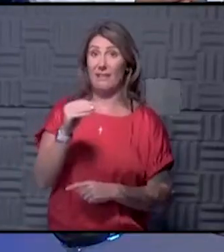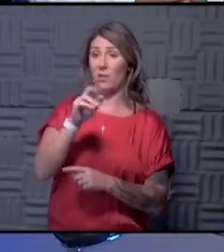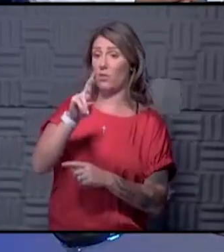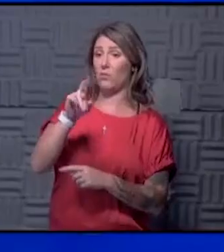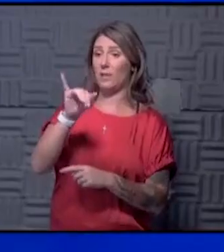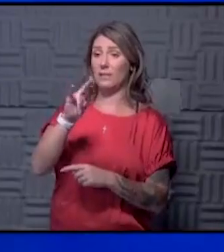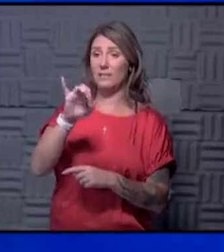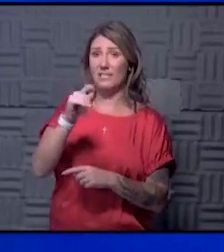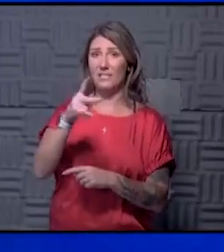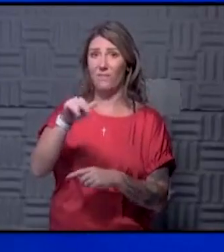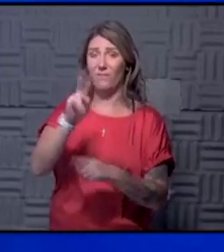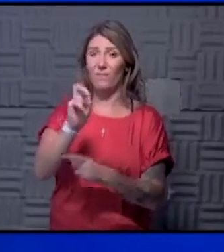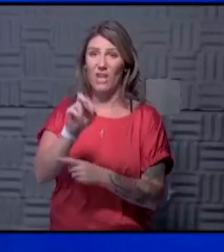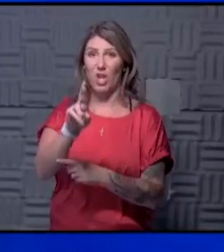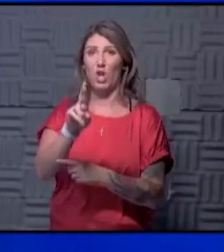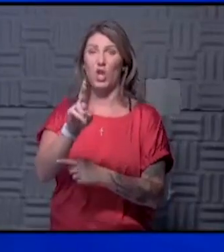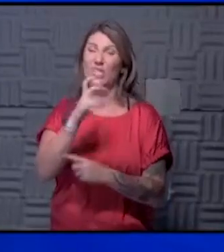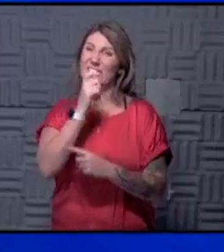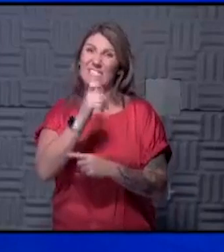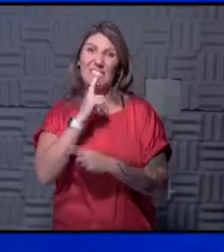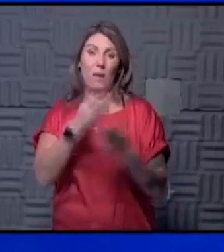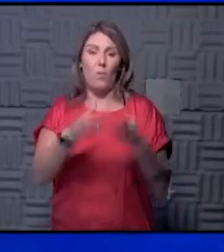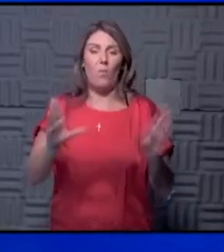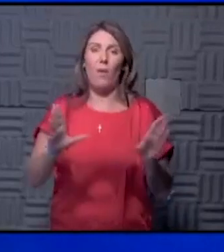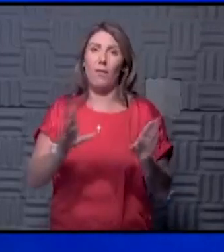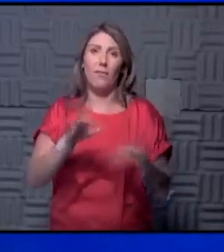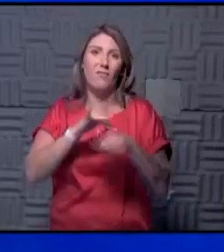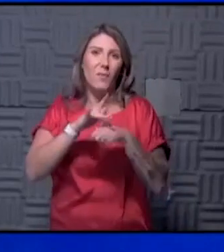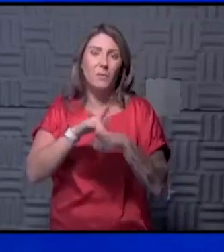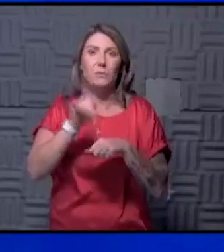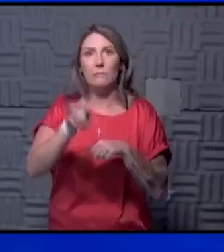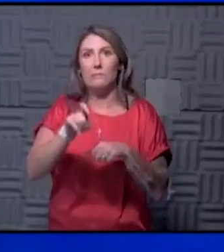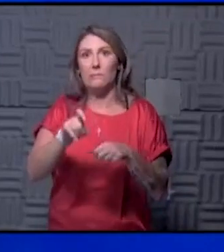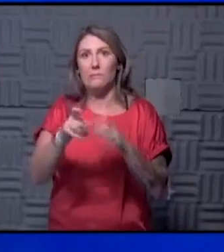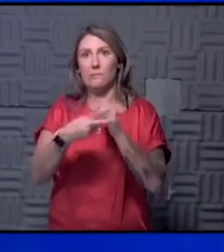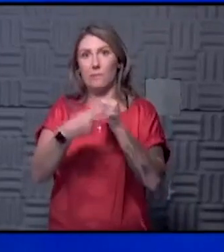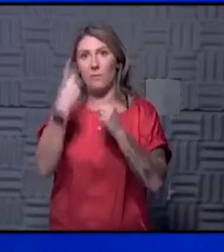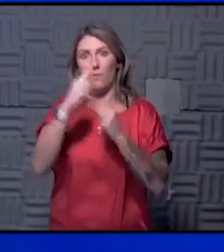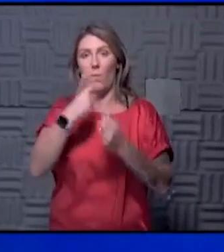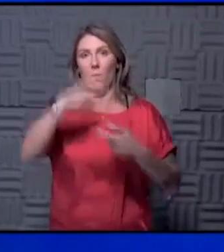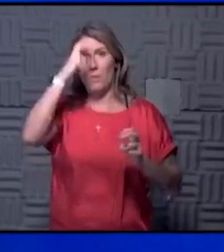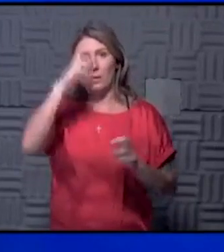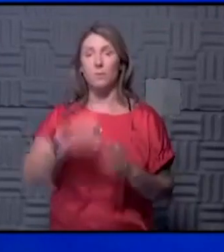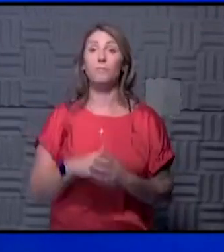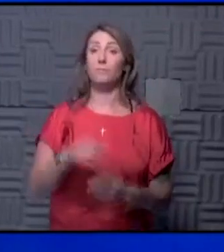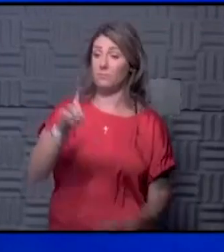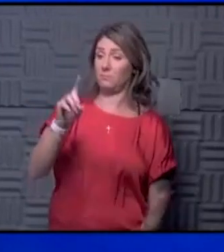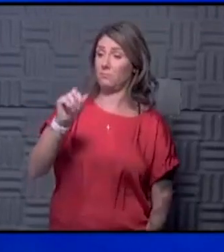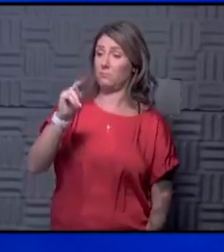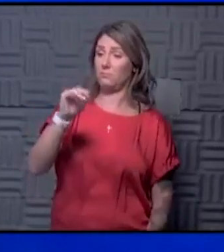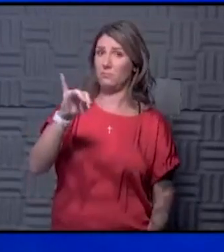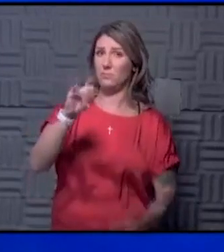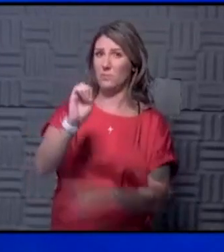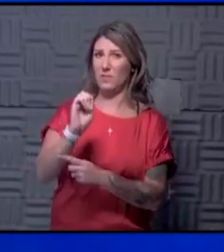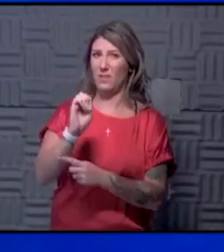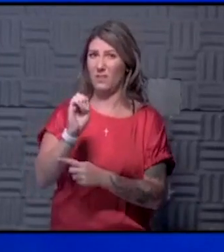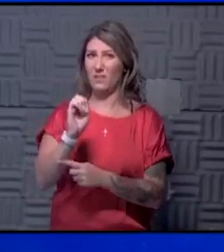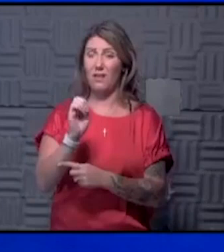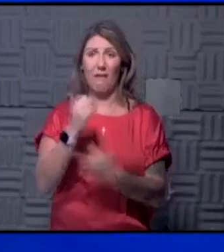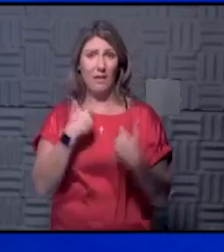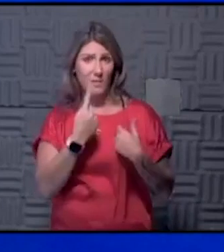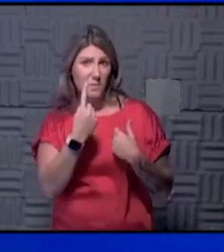relatively benign, isn't that widely available. So you got to save it to folks who are really sick. Okay, Donnie has one that I haven't heard